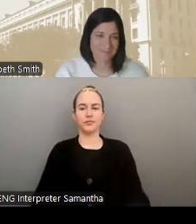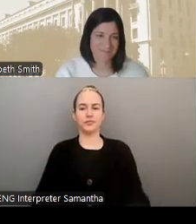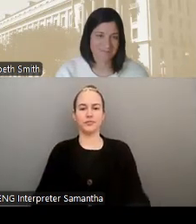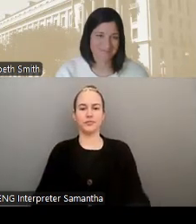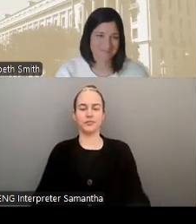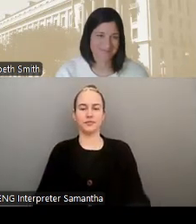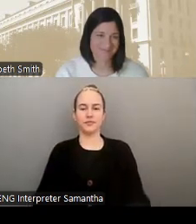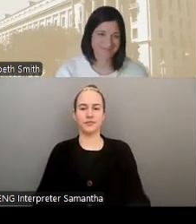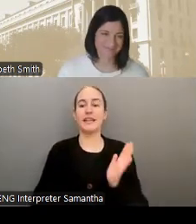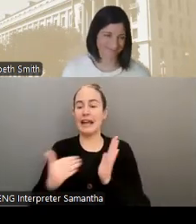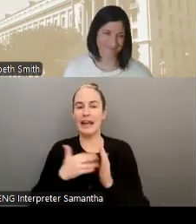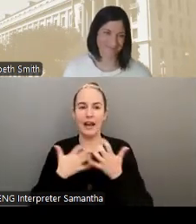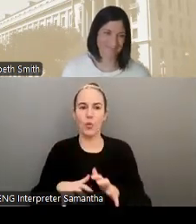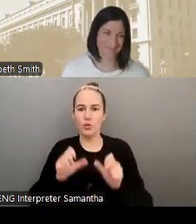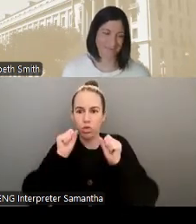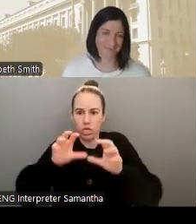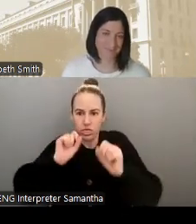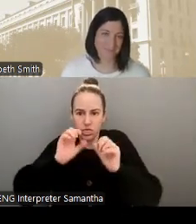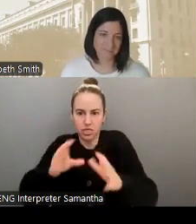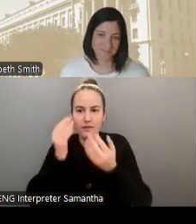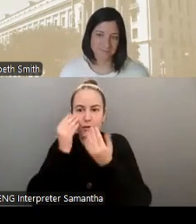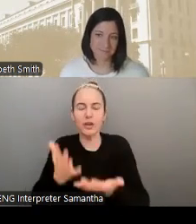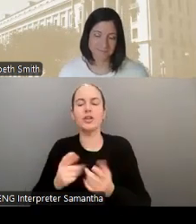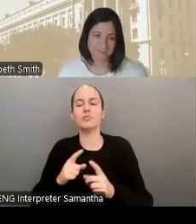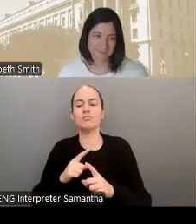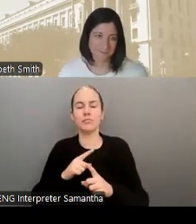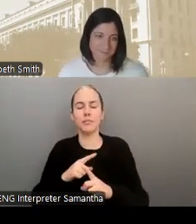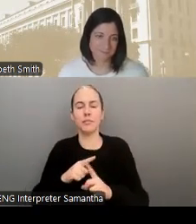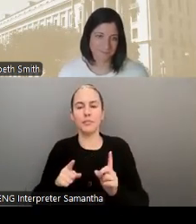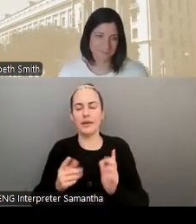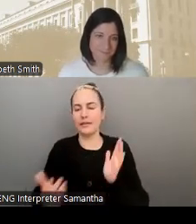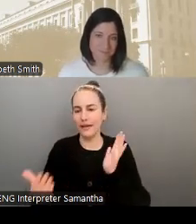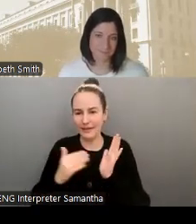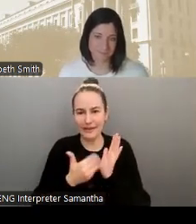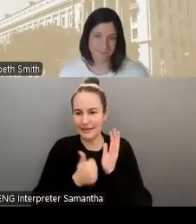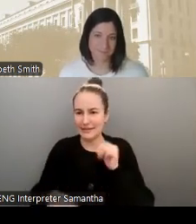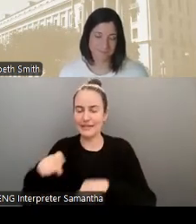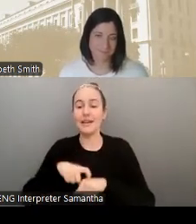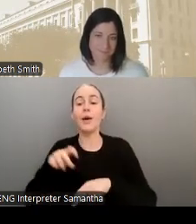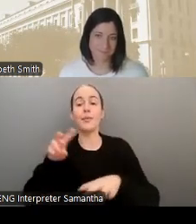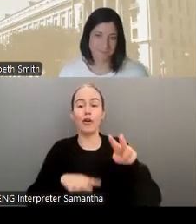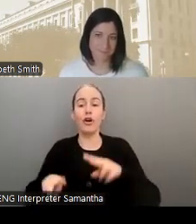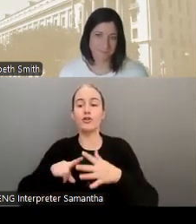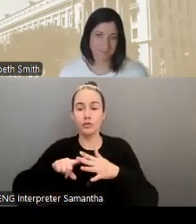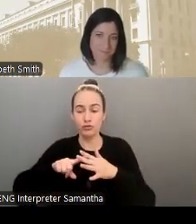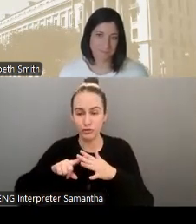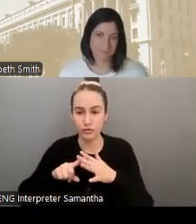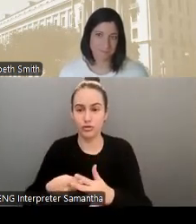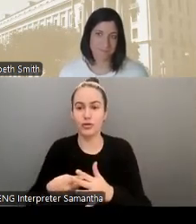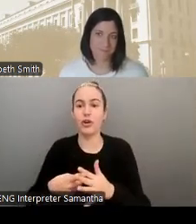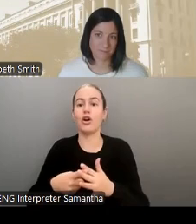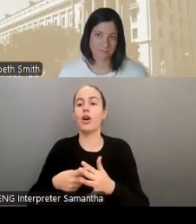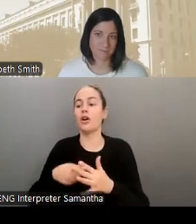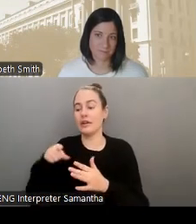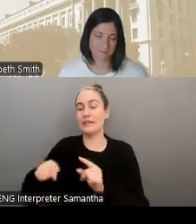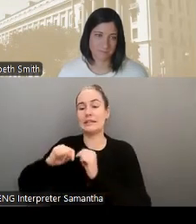people with the information, but we do know that anytime, again, that an audit is initiated, the auditors, the audit team will